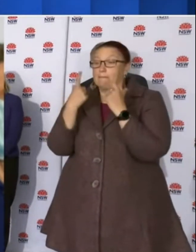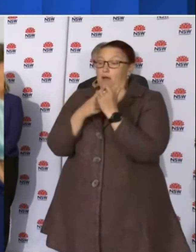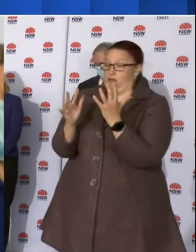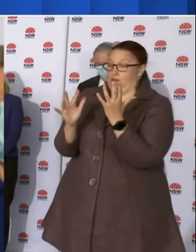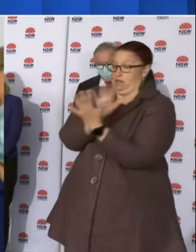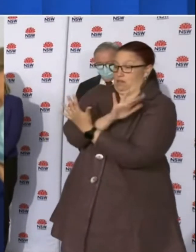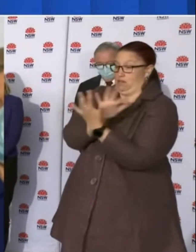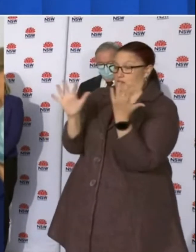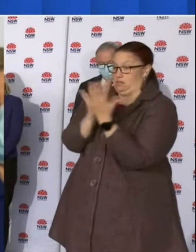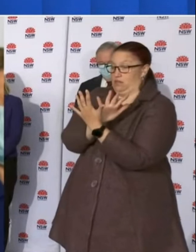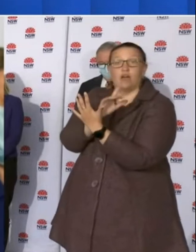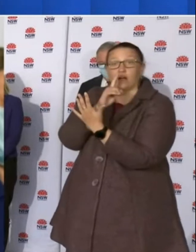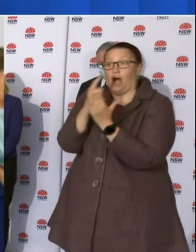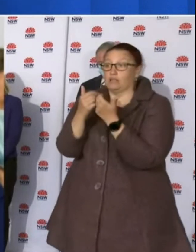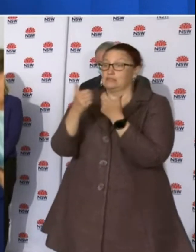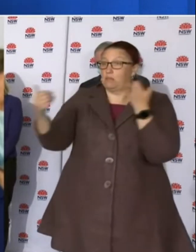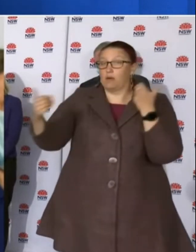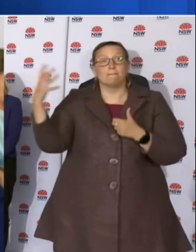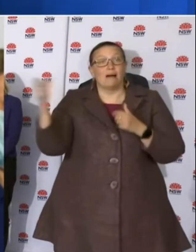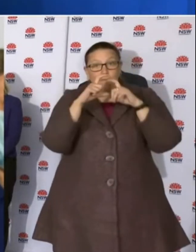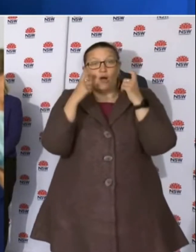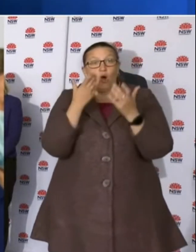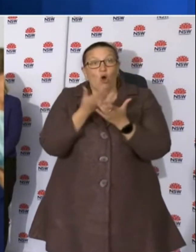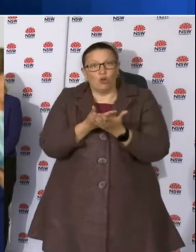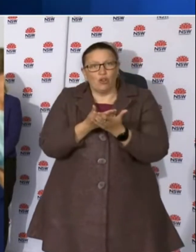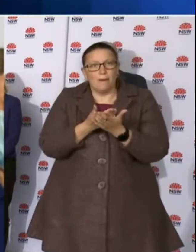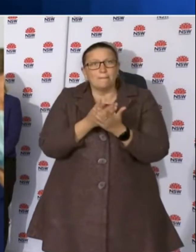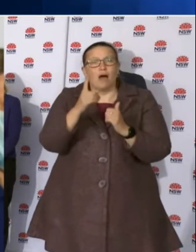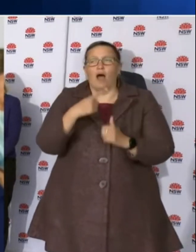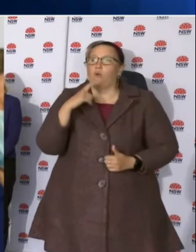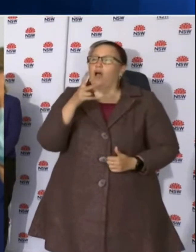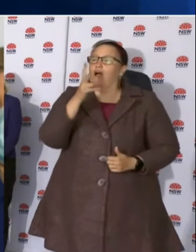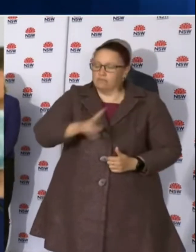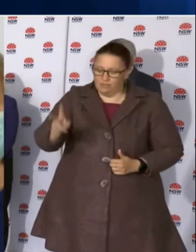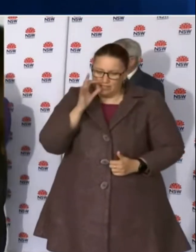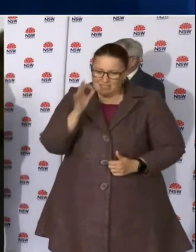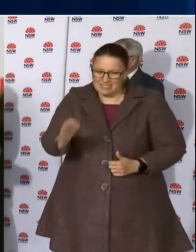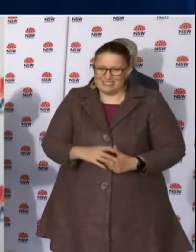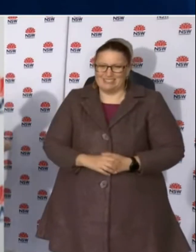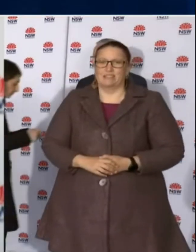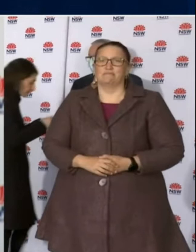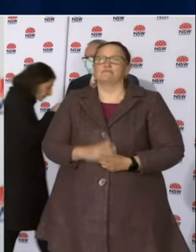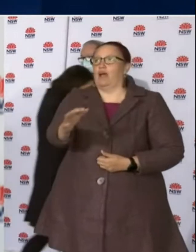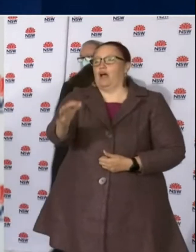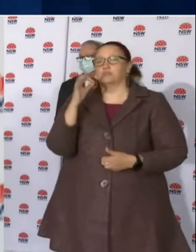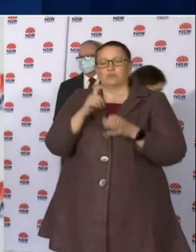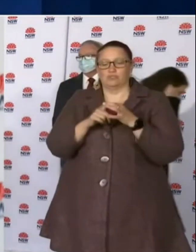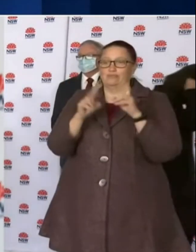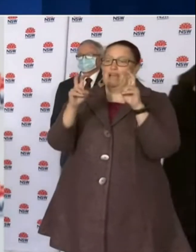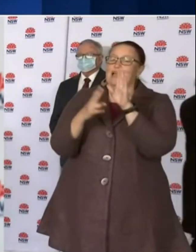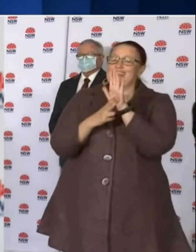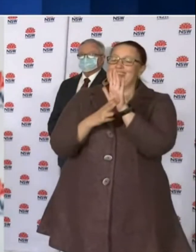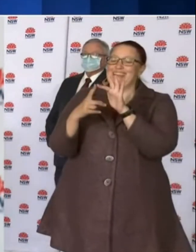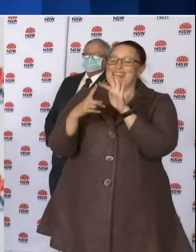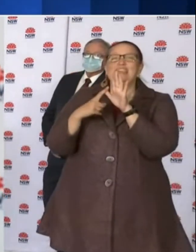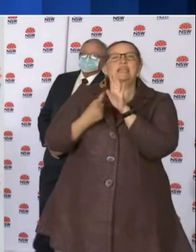can't guarantee social distancing, you must wear a mask. But I'll get Dr. Chant to reiterate that message. What does near mean in this situation, Dr. Chant?